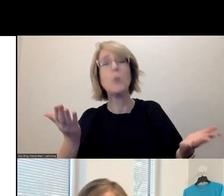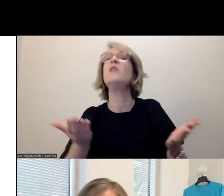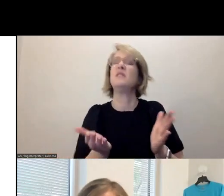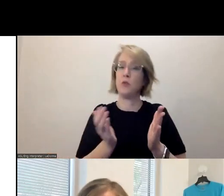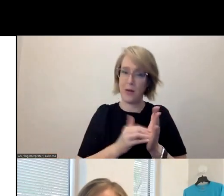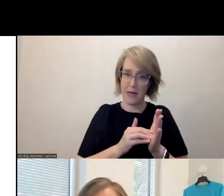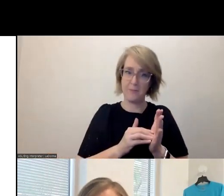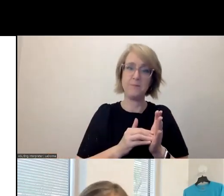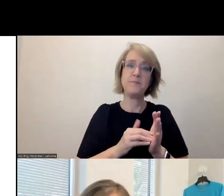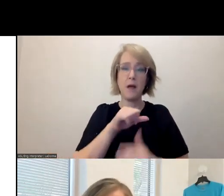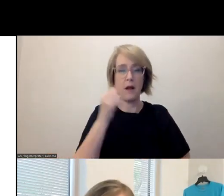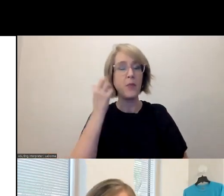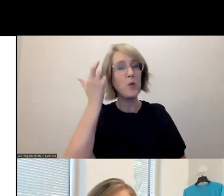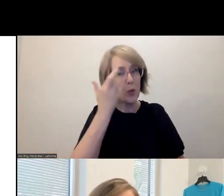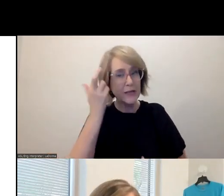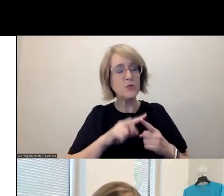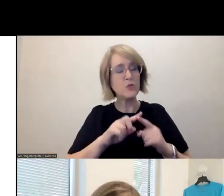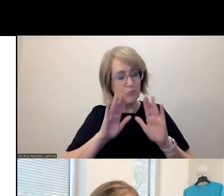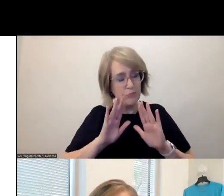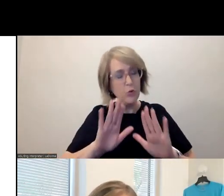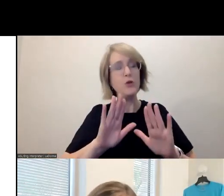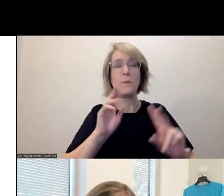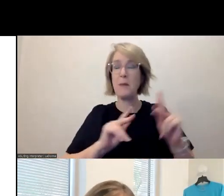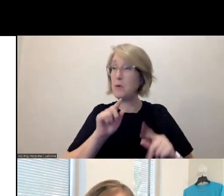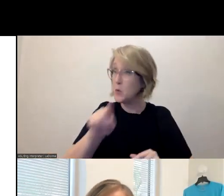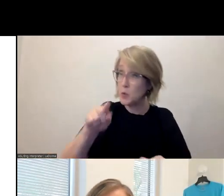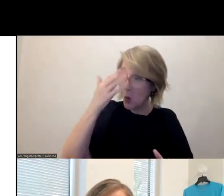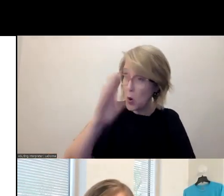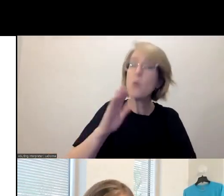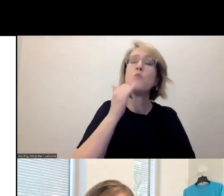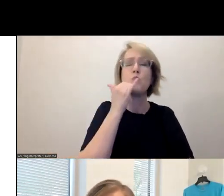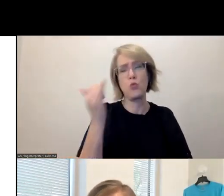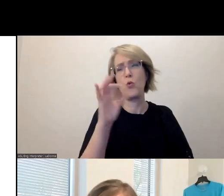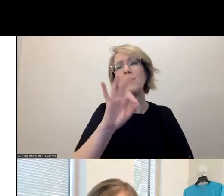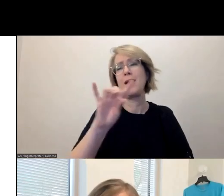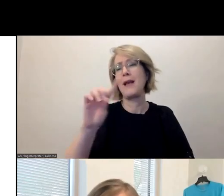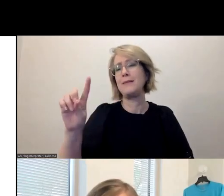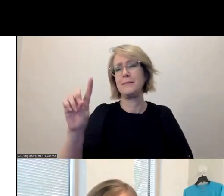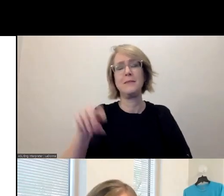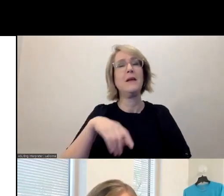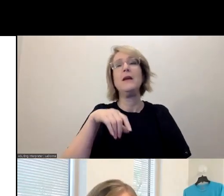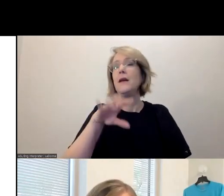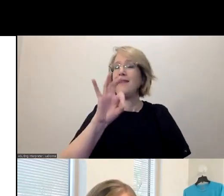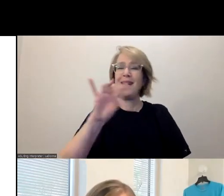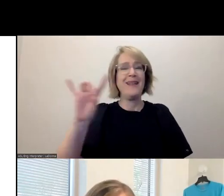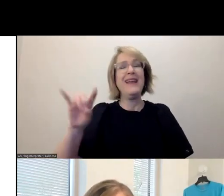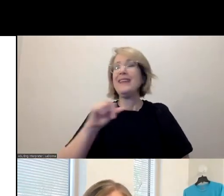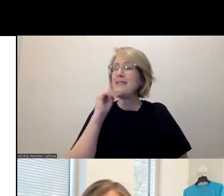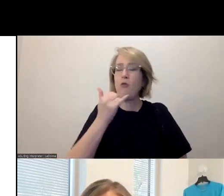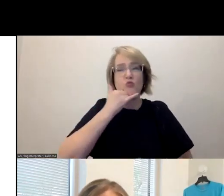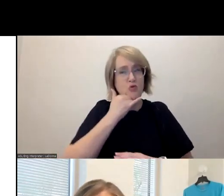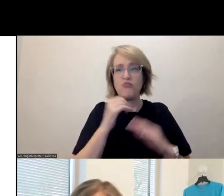to the fire to continue pushing people. When in doubt, reach out to 988, that no wrong door approach to getting people connected to